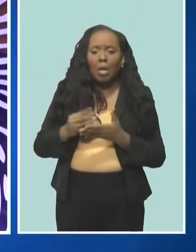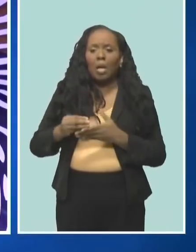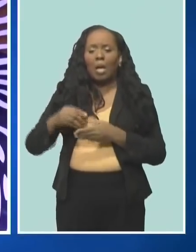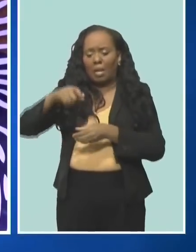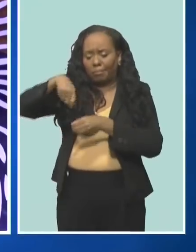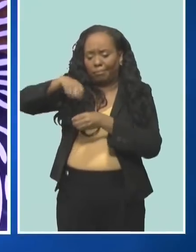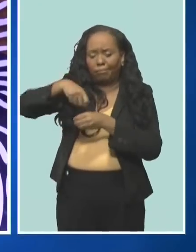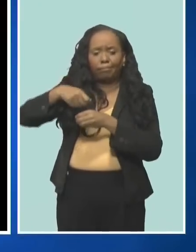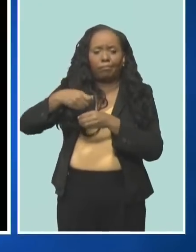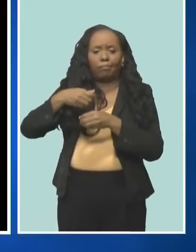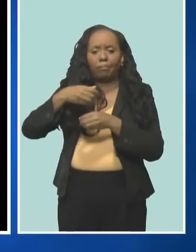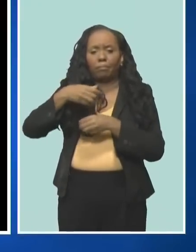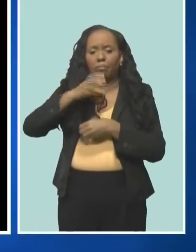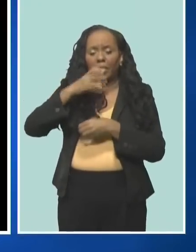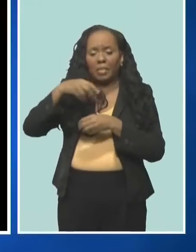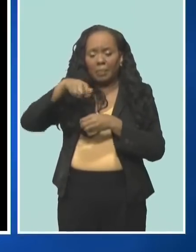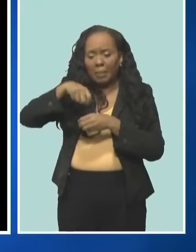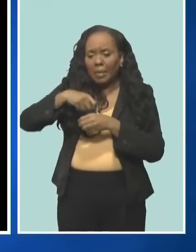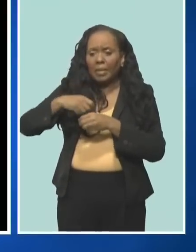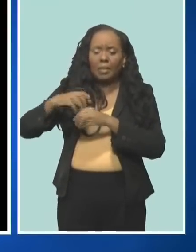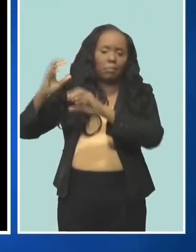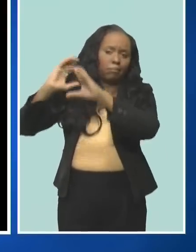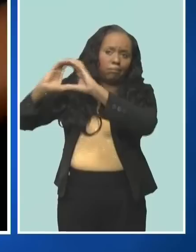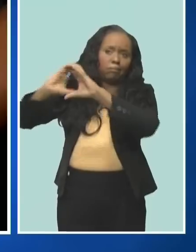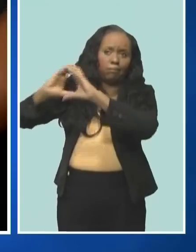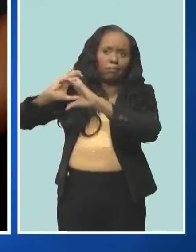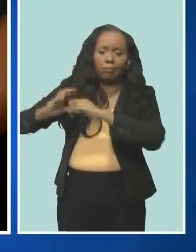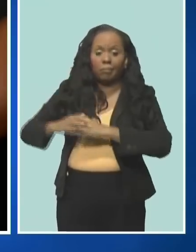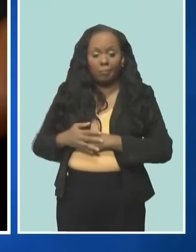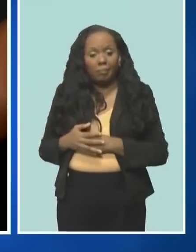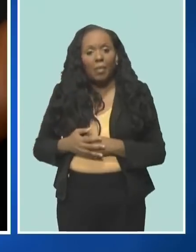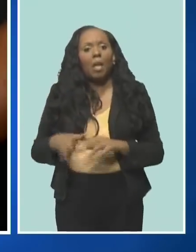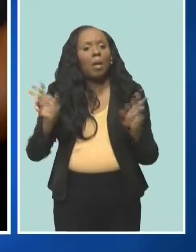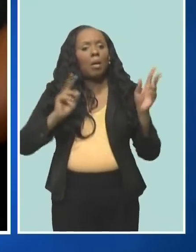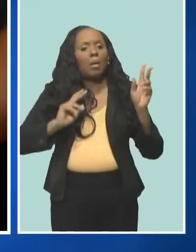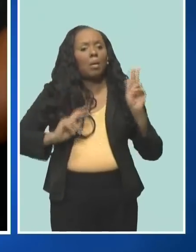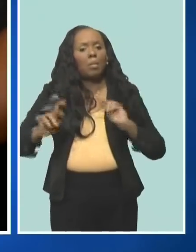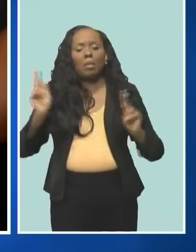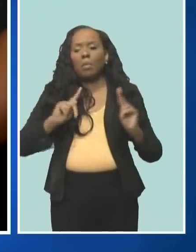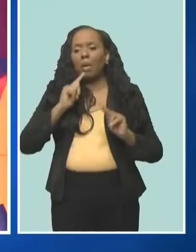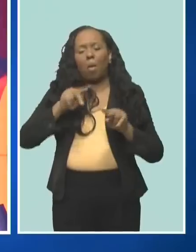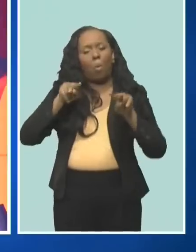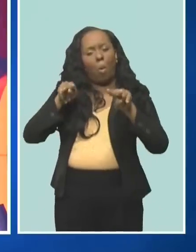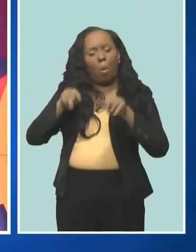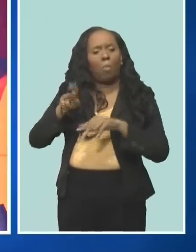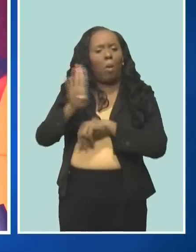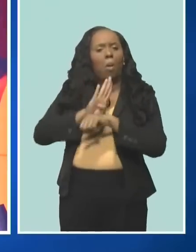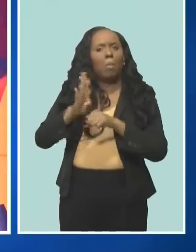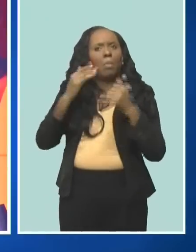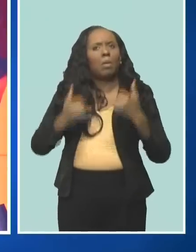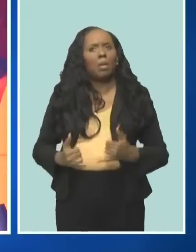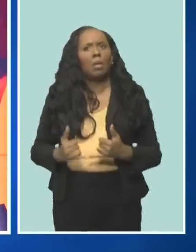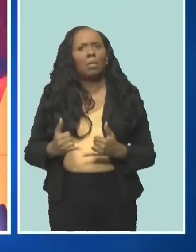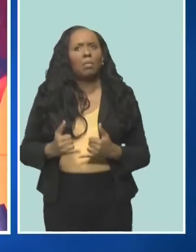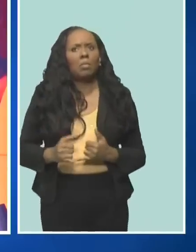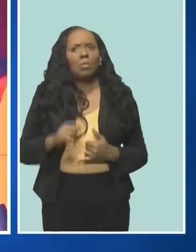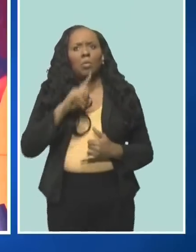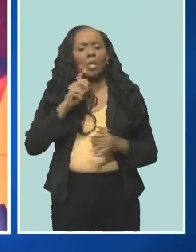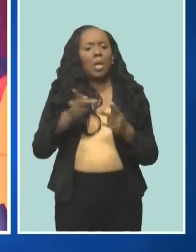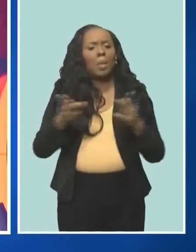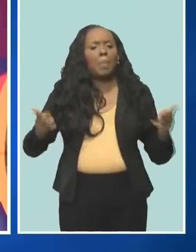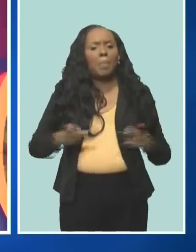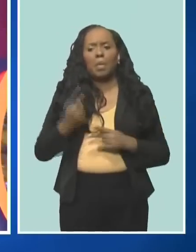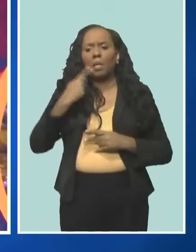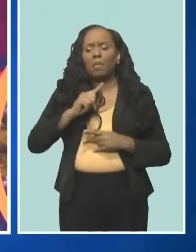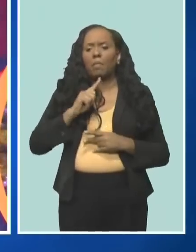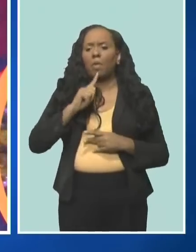time Barbados is receiving significant recognition on the global culinary stage. Chief Executive Officer of the Barbados Tourism Marketing